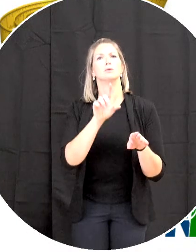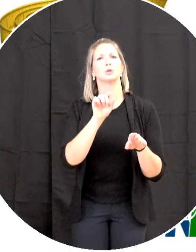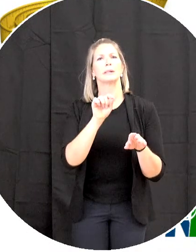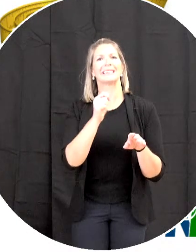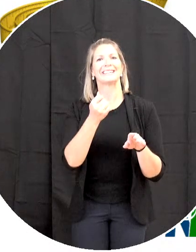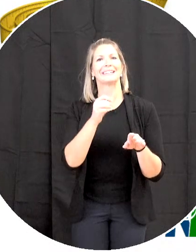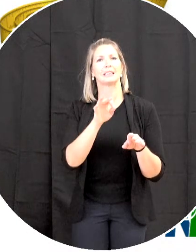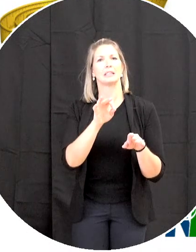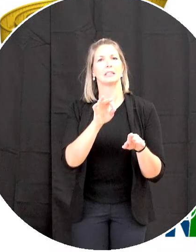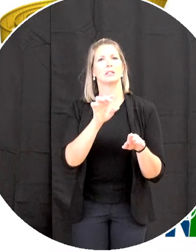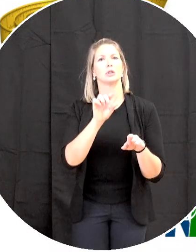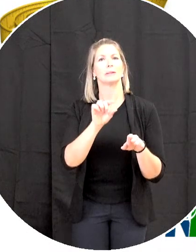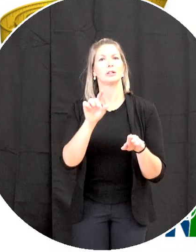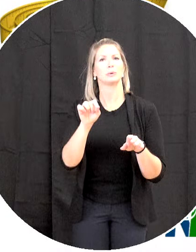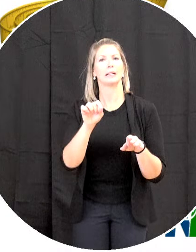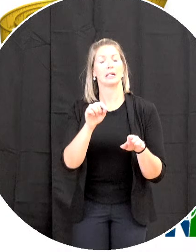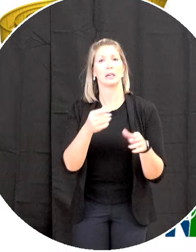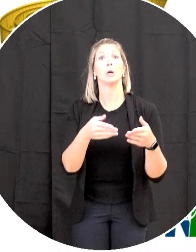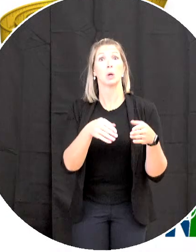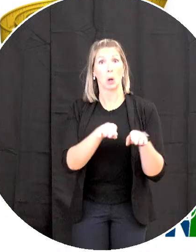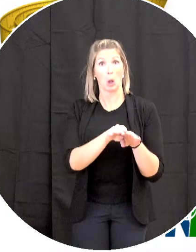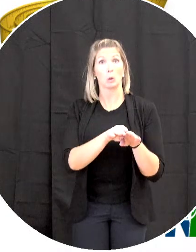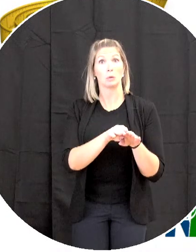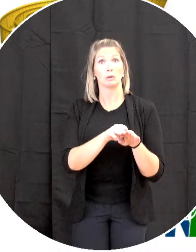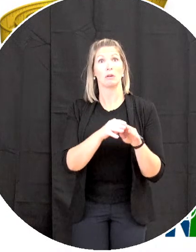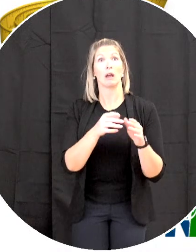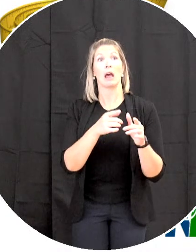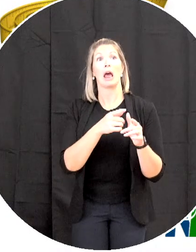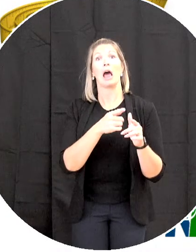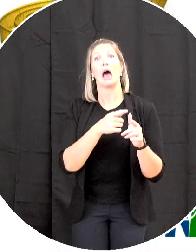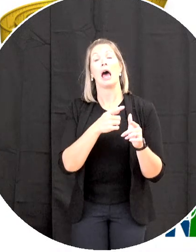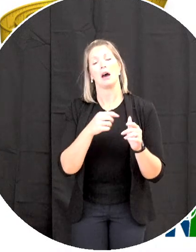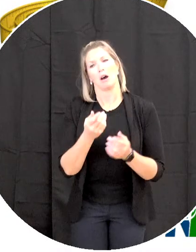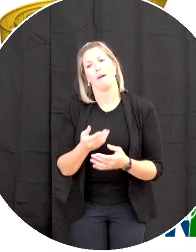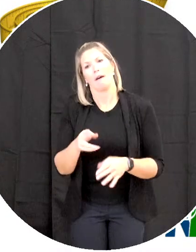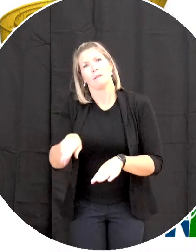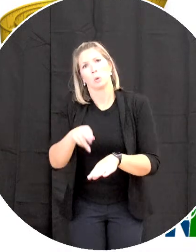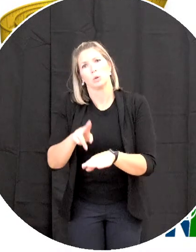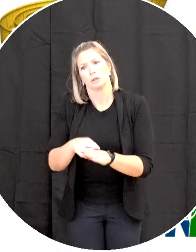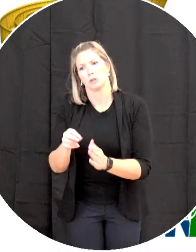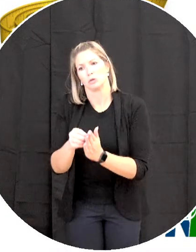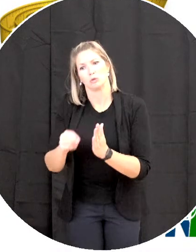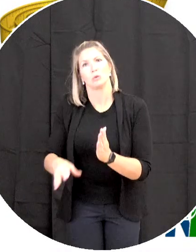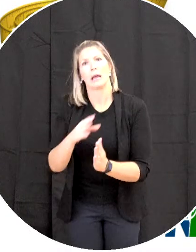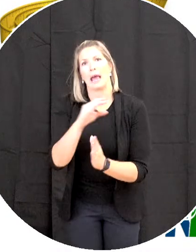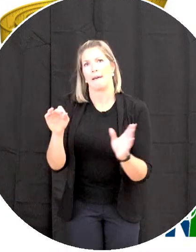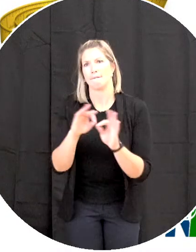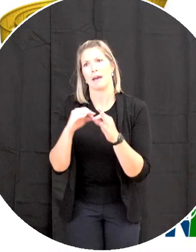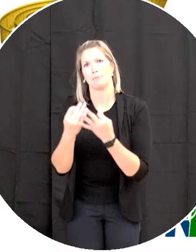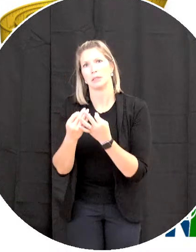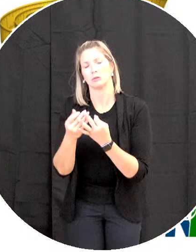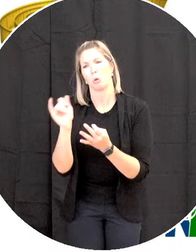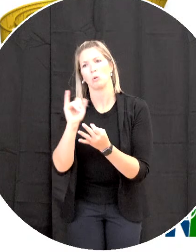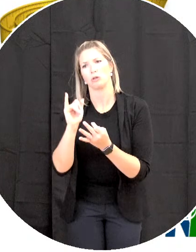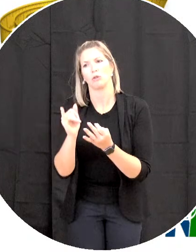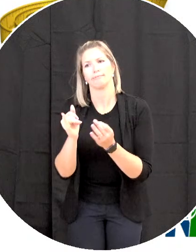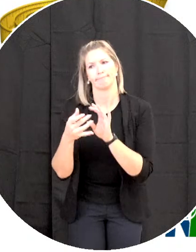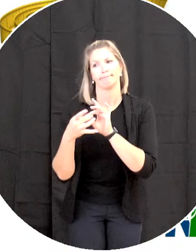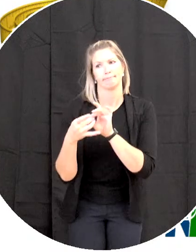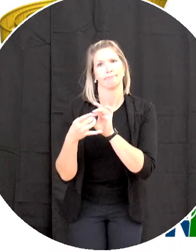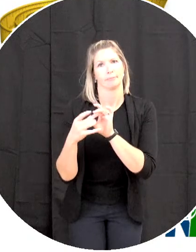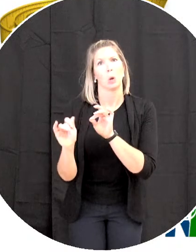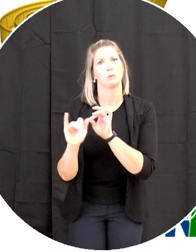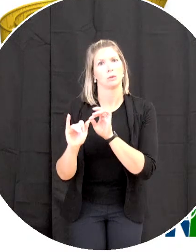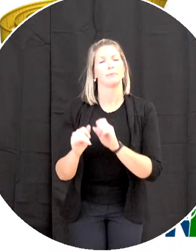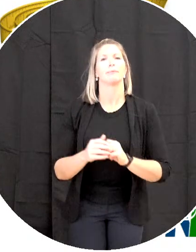2019-2020 school year. And of course, first and foremost, our students and our families. One of the areas that we've had